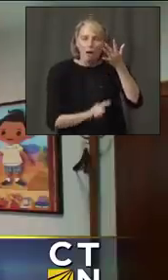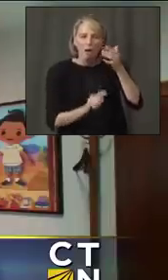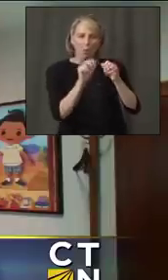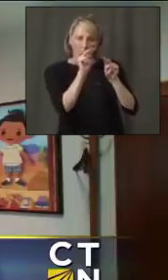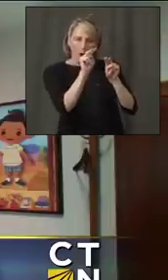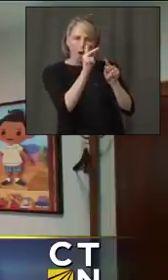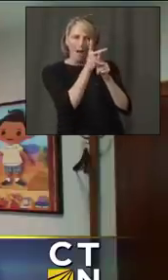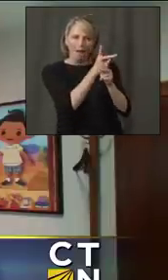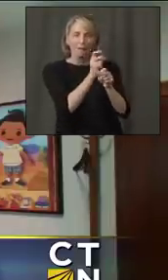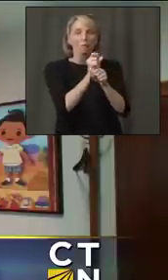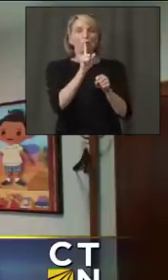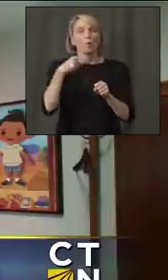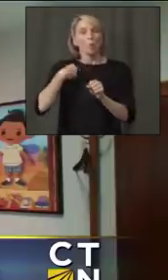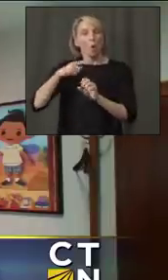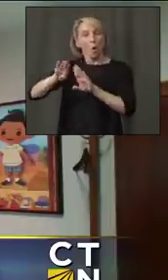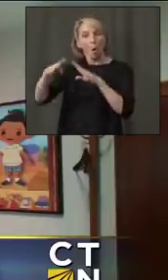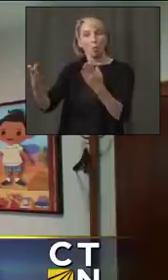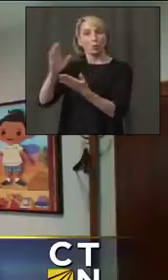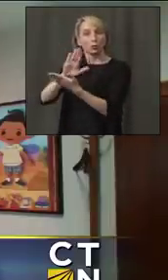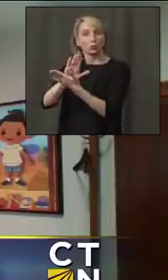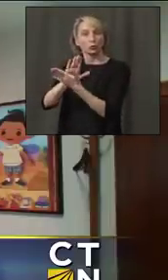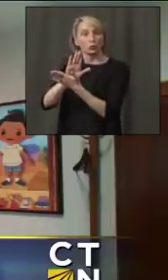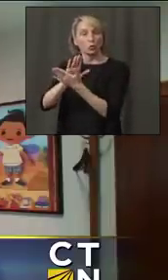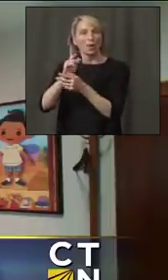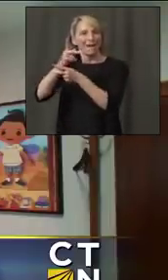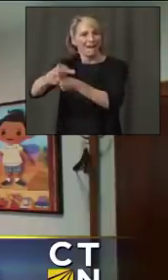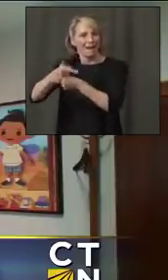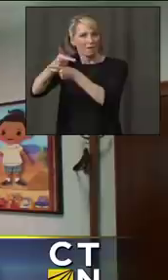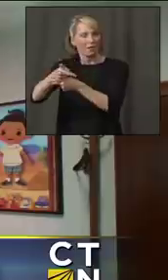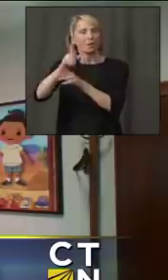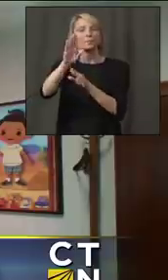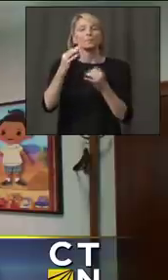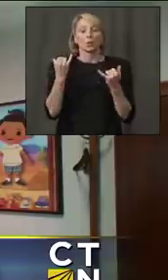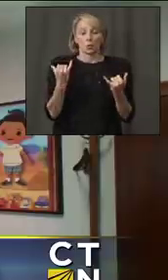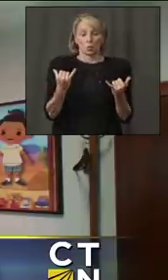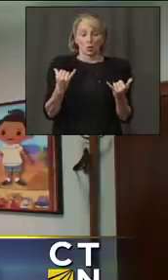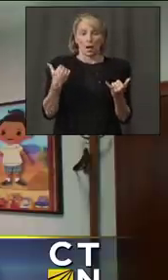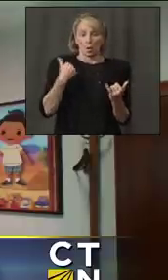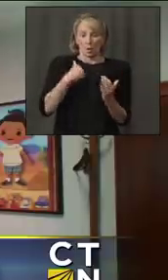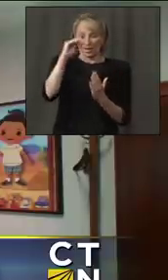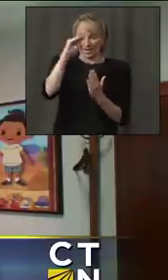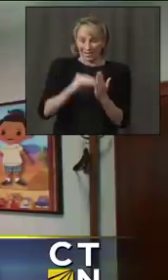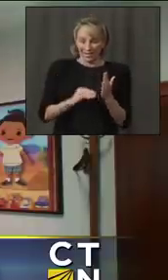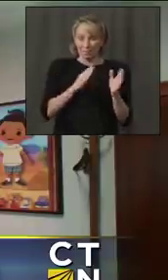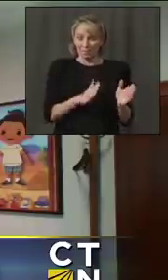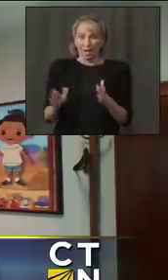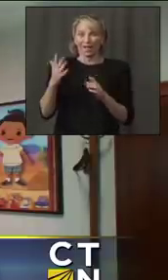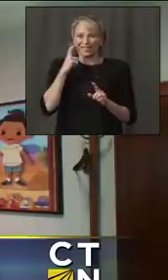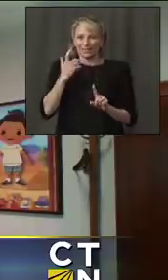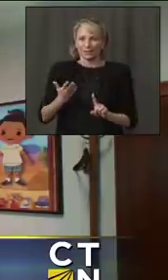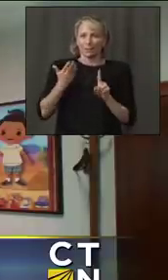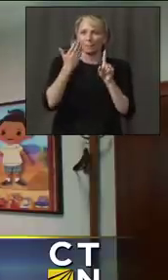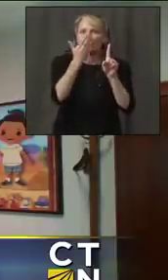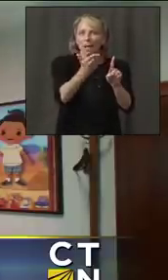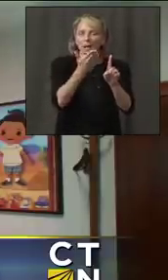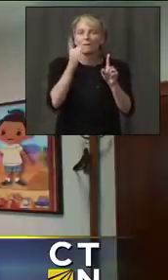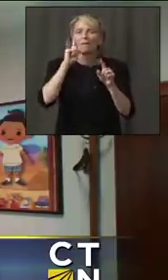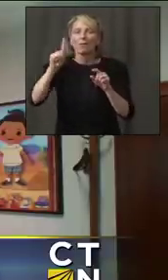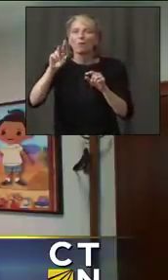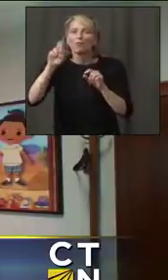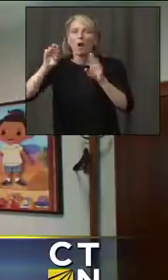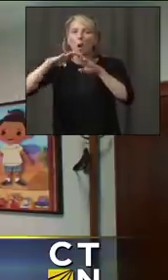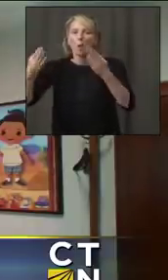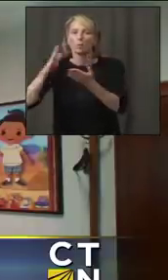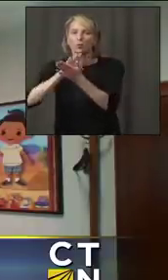Connecticut. So we submit the plan today with the understanding that the plan is only as good as the paper it's